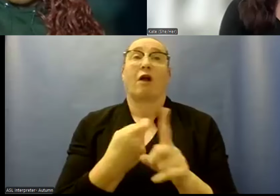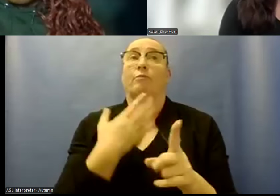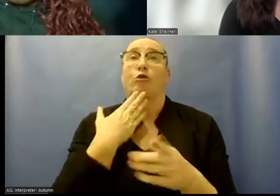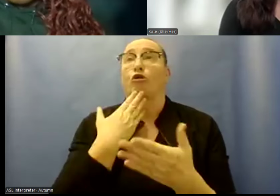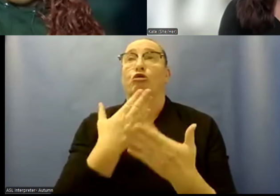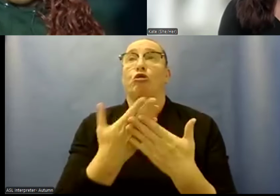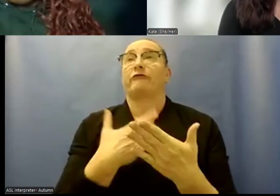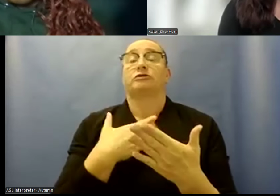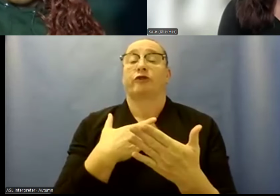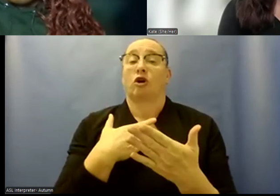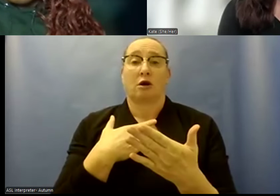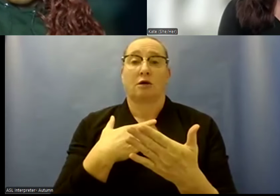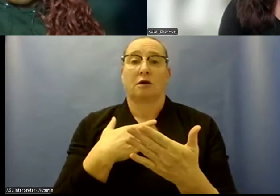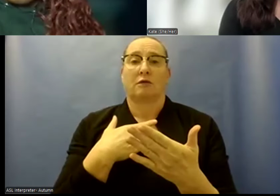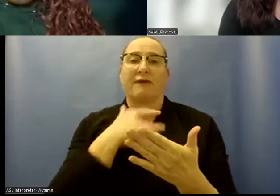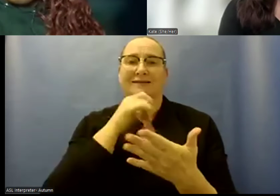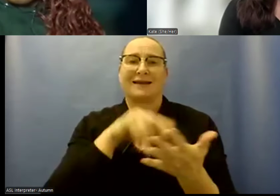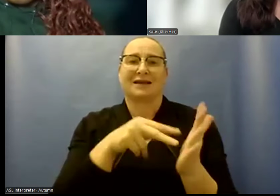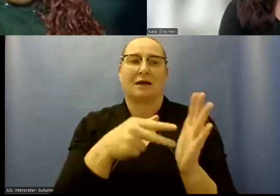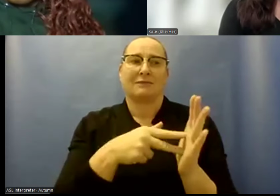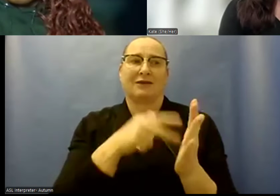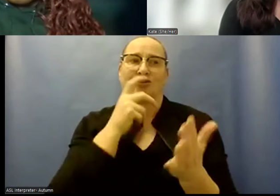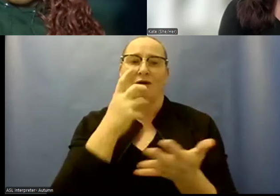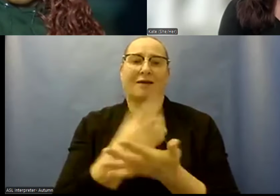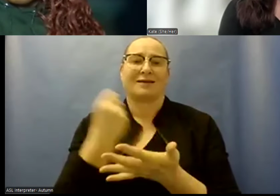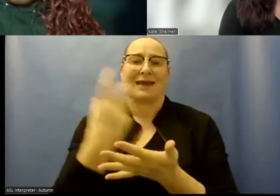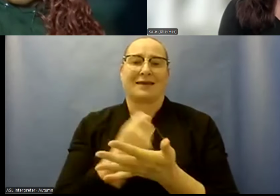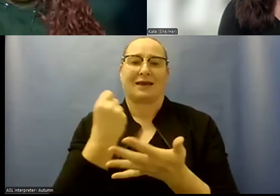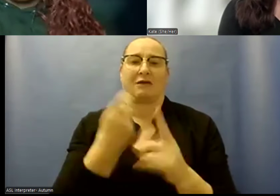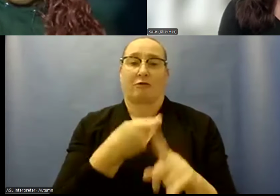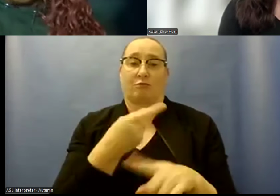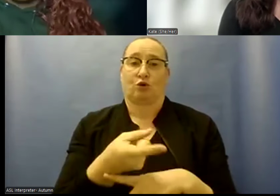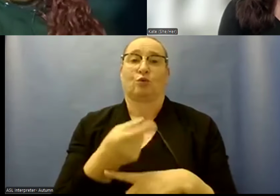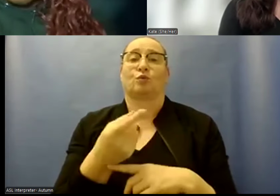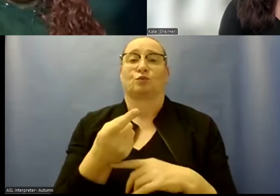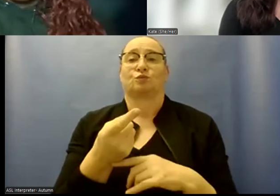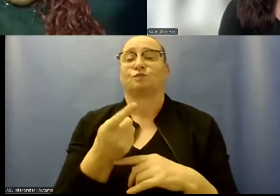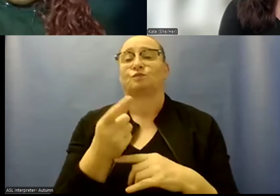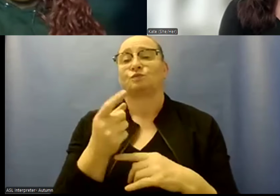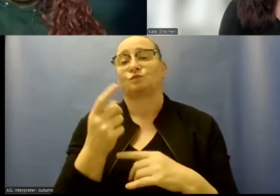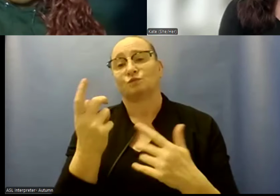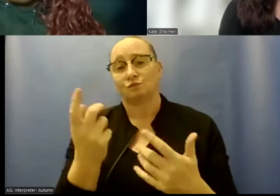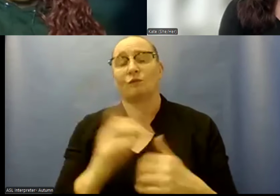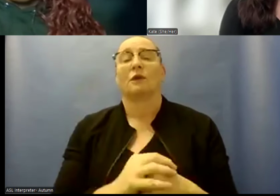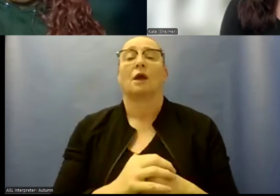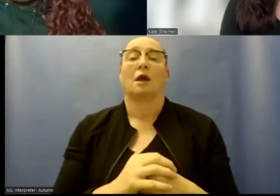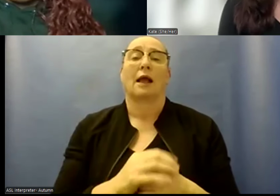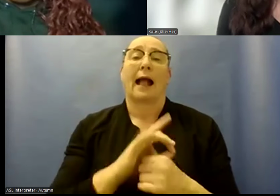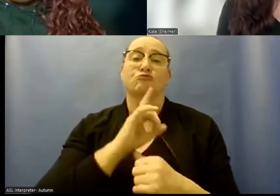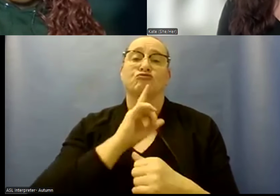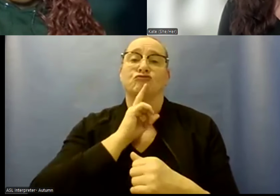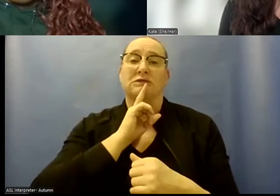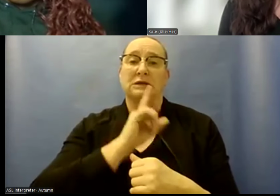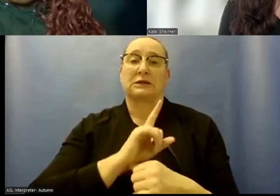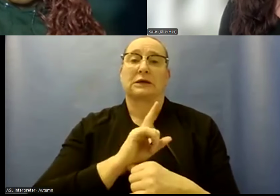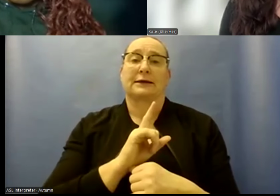heart, that doesn't mean that they're not taking from you. Yeah. And I really